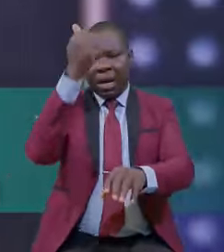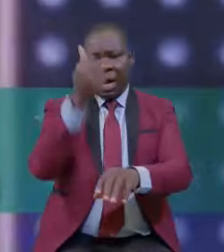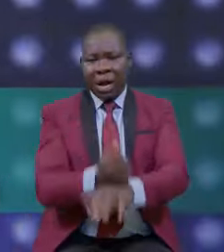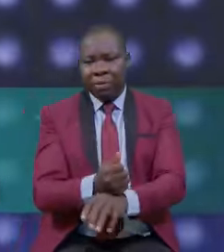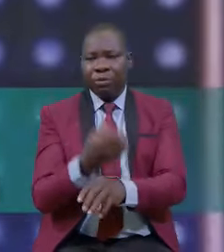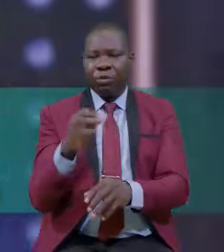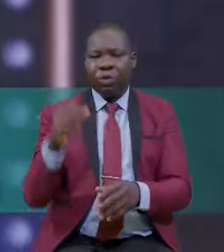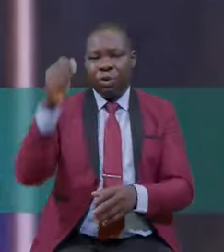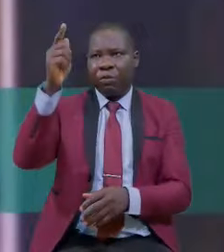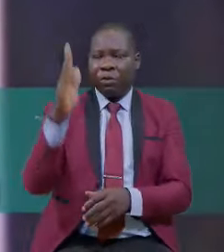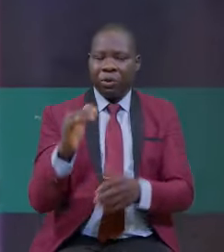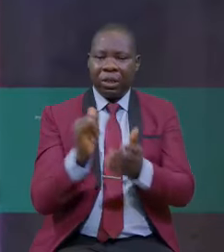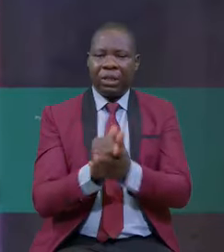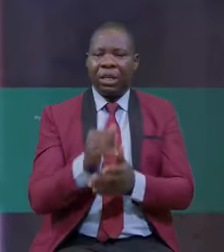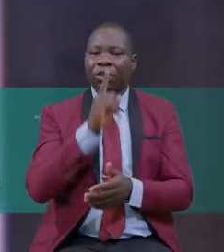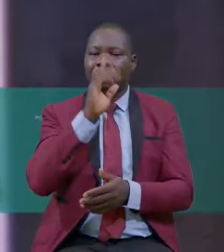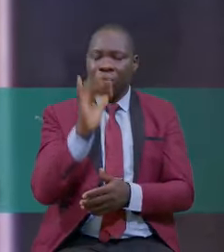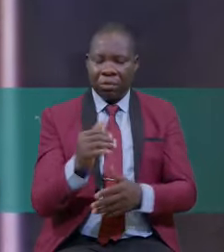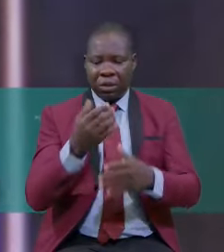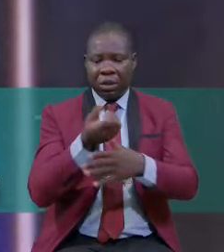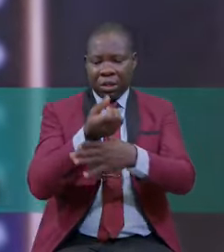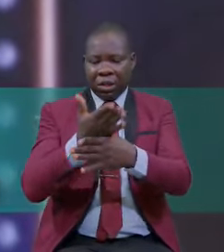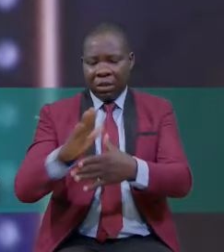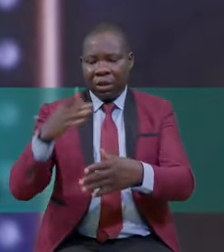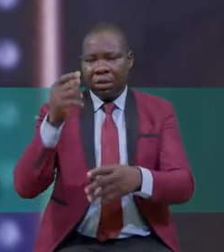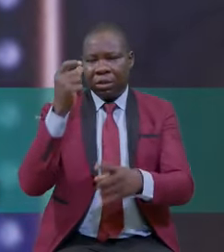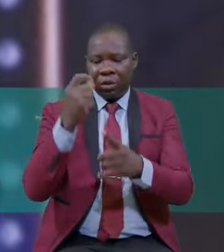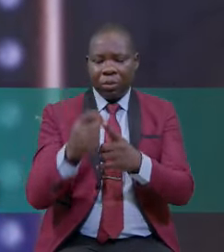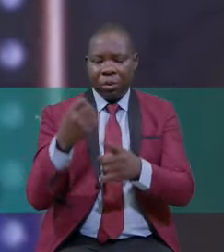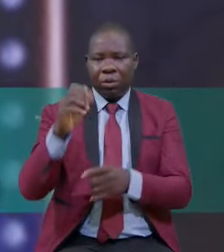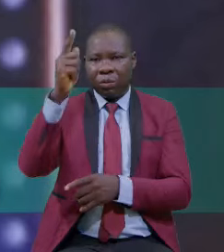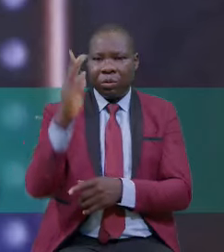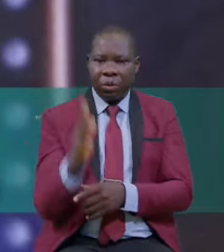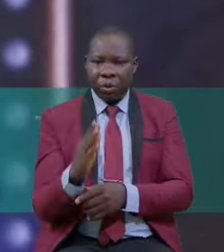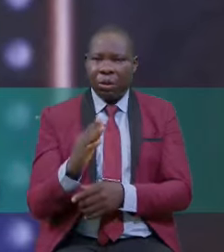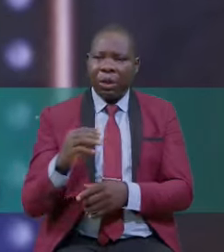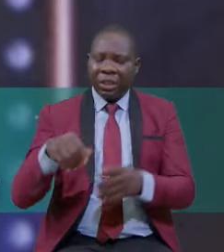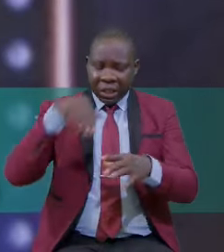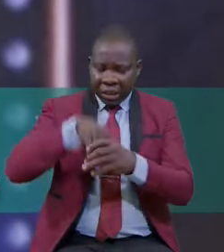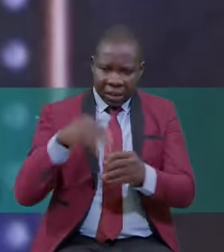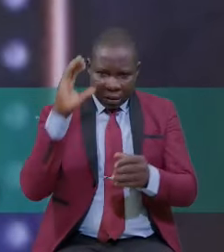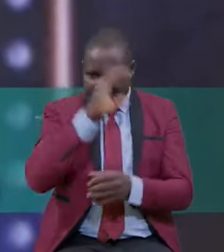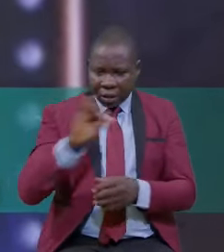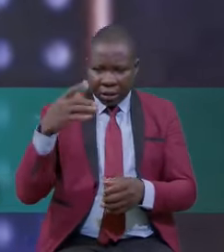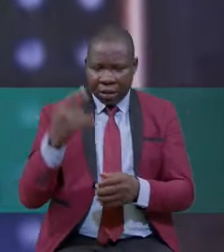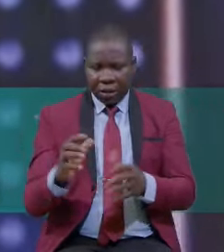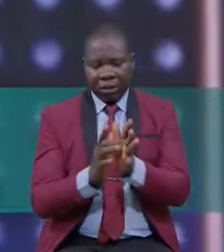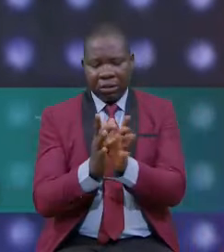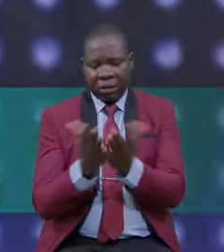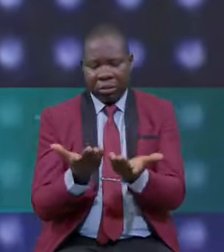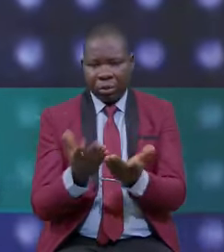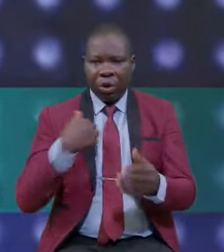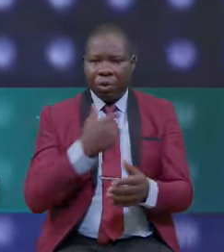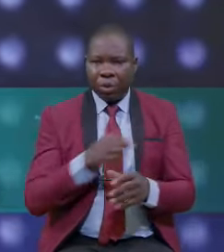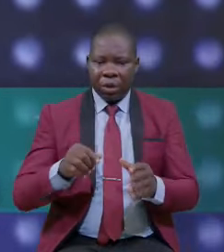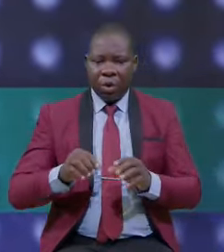word. In searching the scripture, we also expose ourselves to the scripture, and we expound the